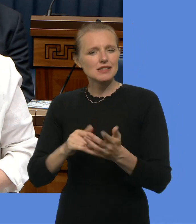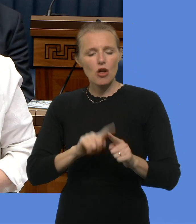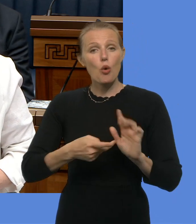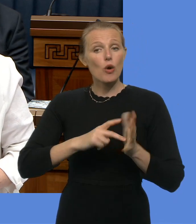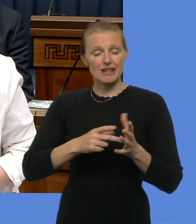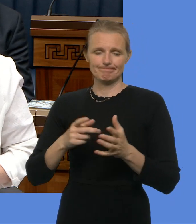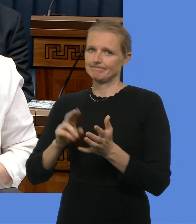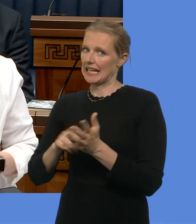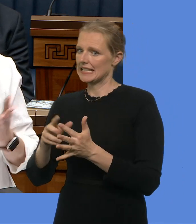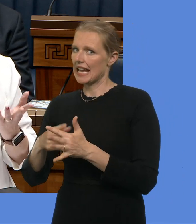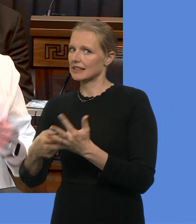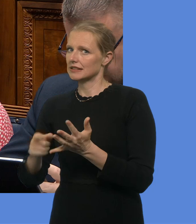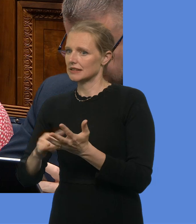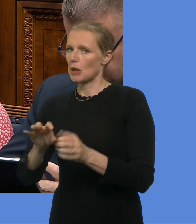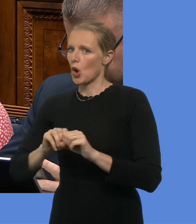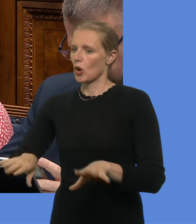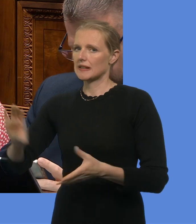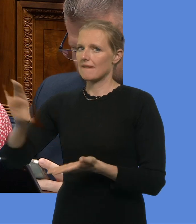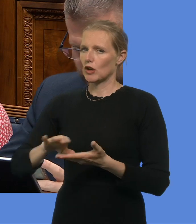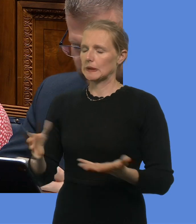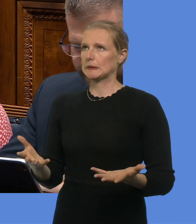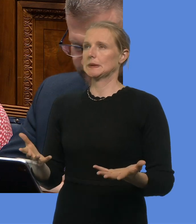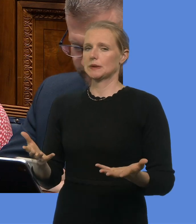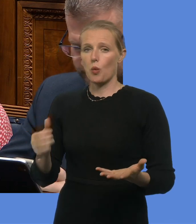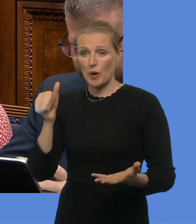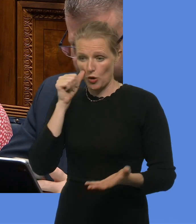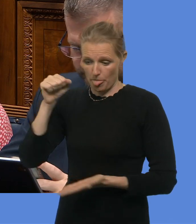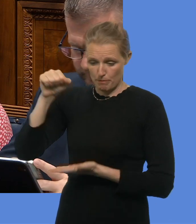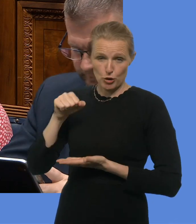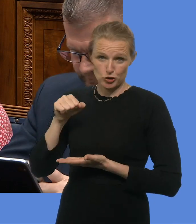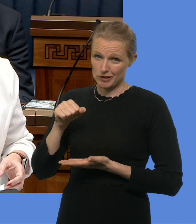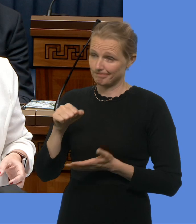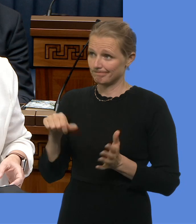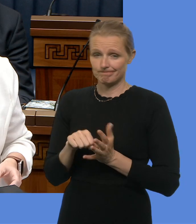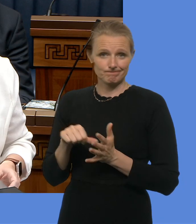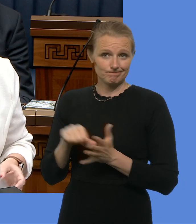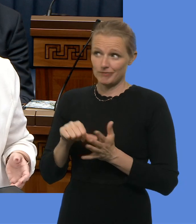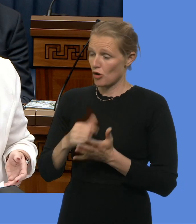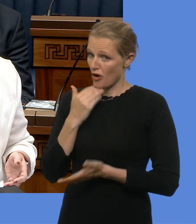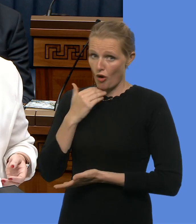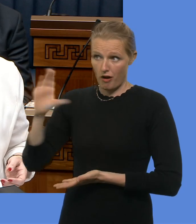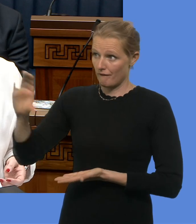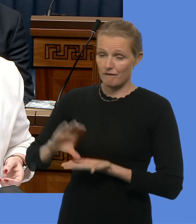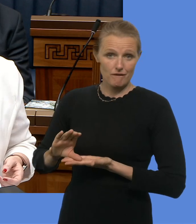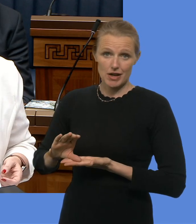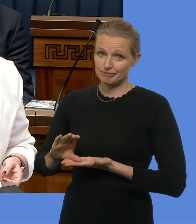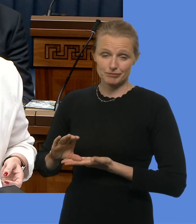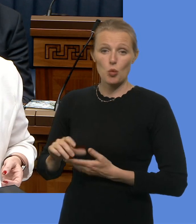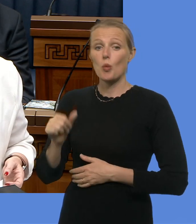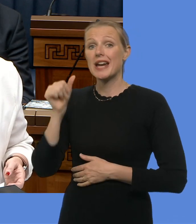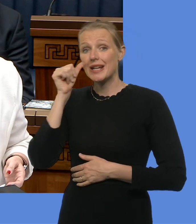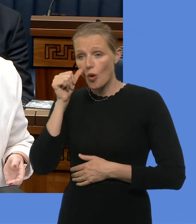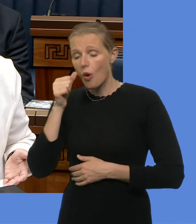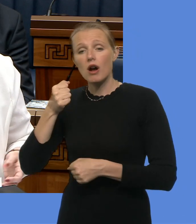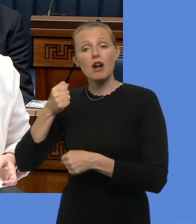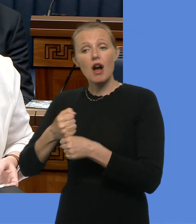that funding. We know we're operating in a very difficult budgetary situation, and we're aware that the impact is being felt across not just government